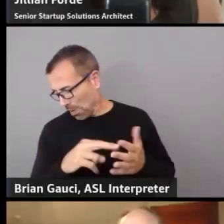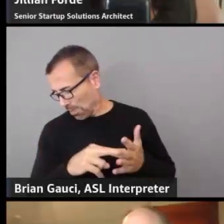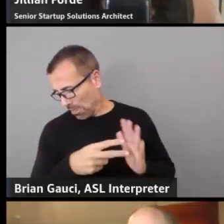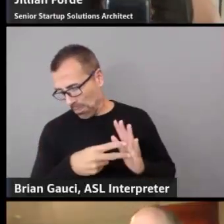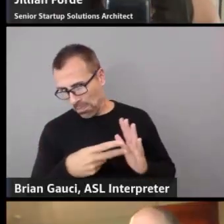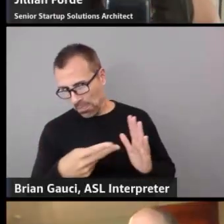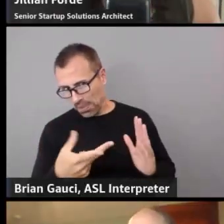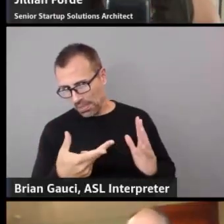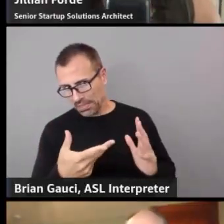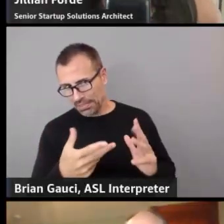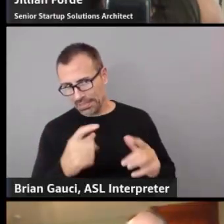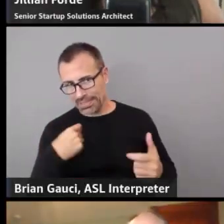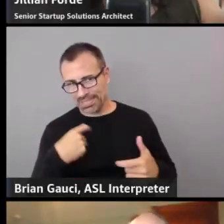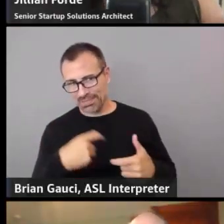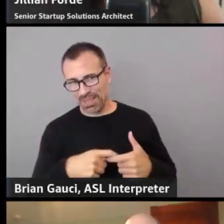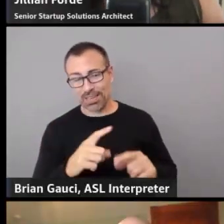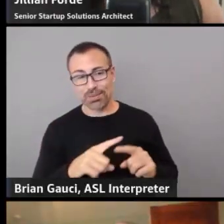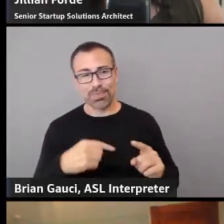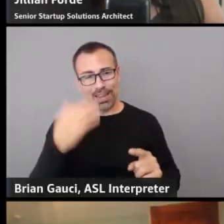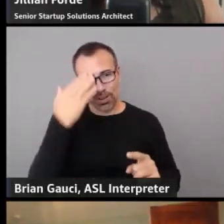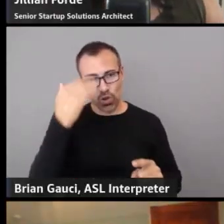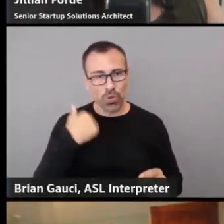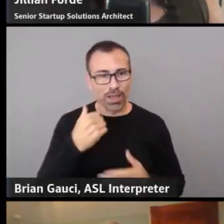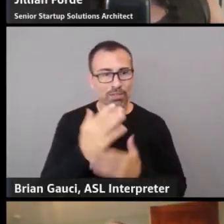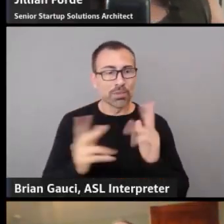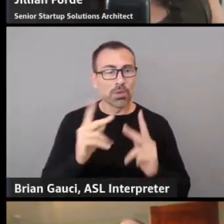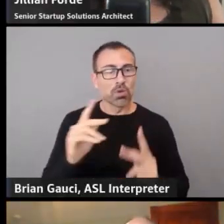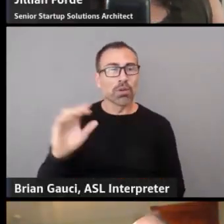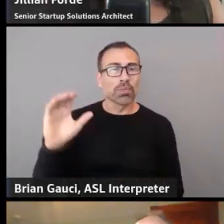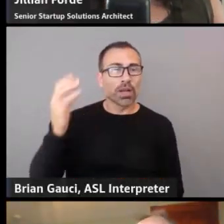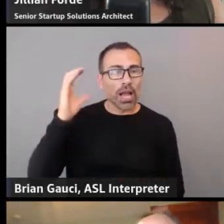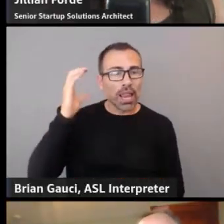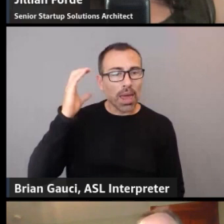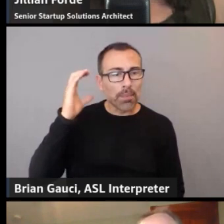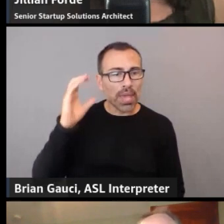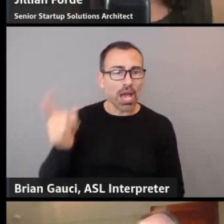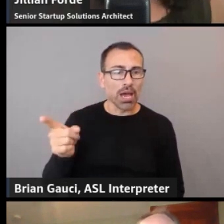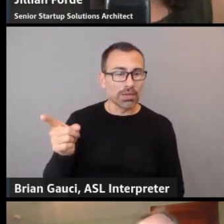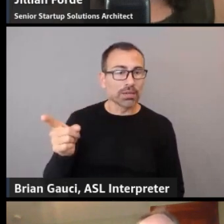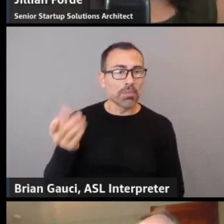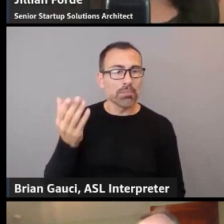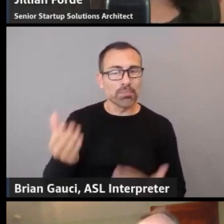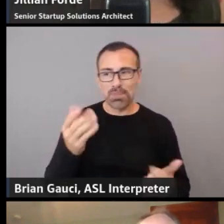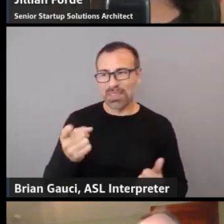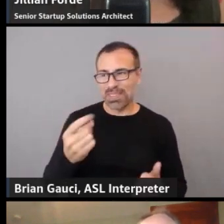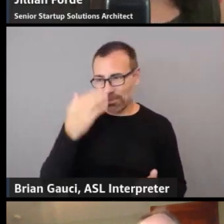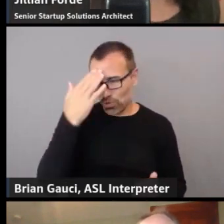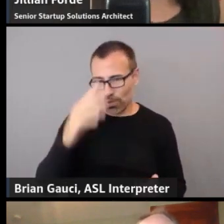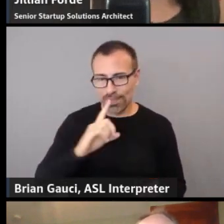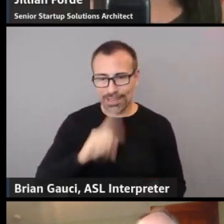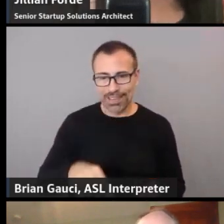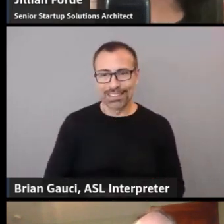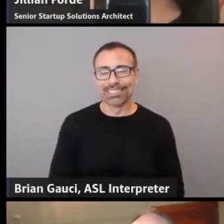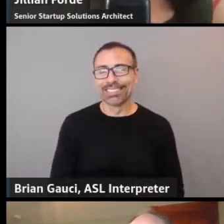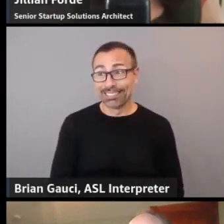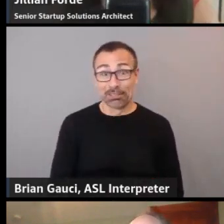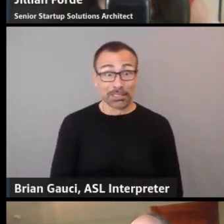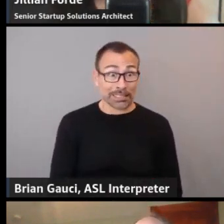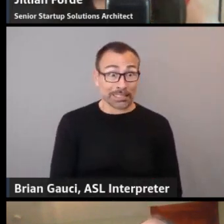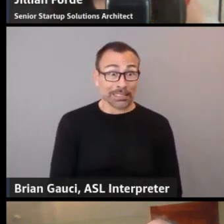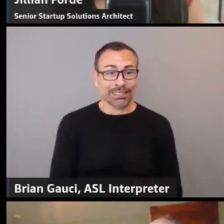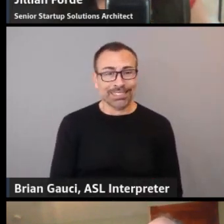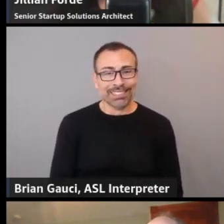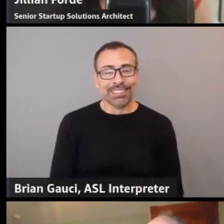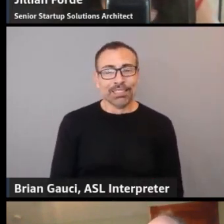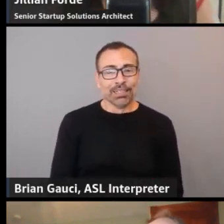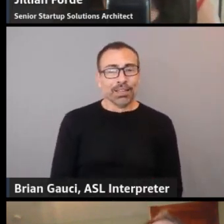but I know we've got some people from, I saw Colombia. Maybe they'll know what this answer is. They're going to